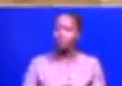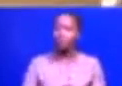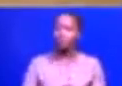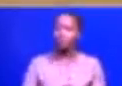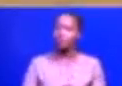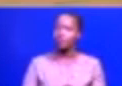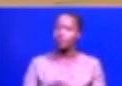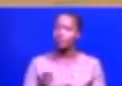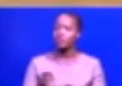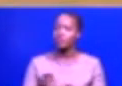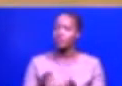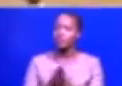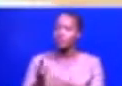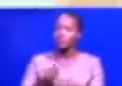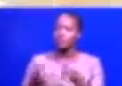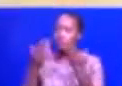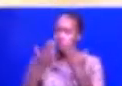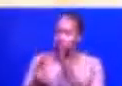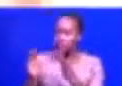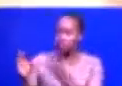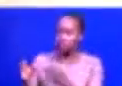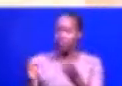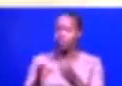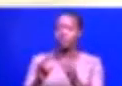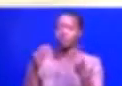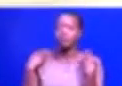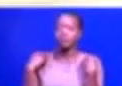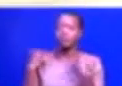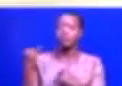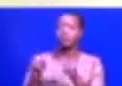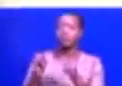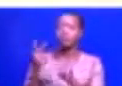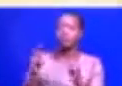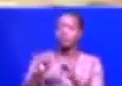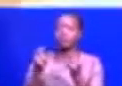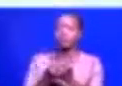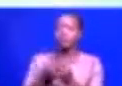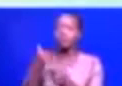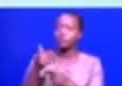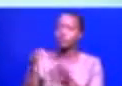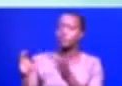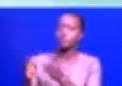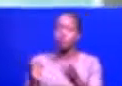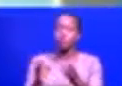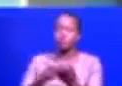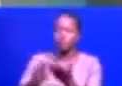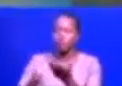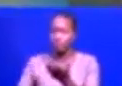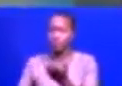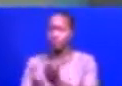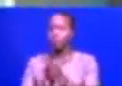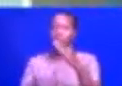Once we are done with our classification games all through, the last two teams in every category will be relegated, and the top